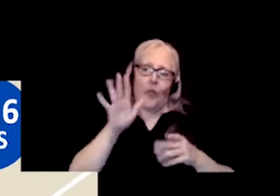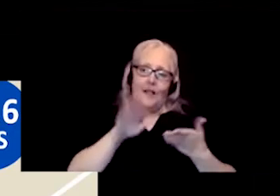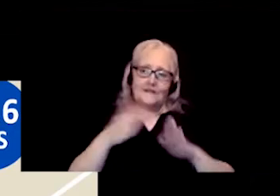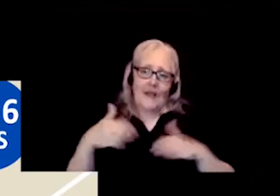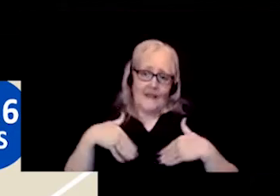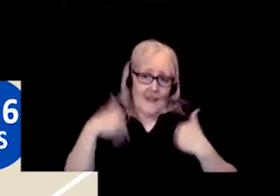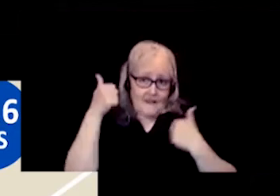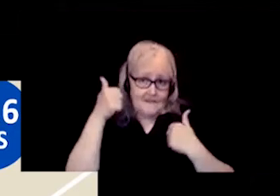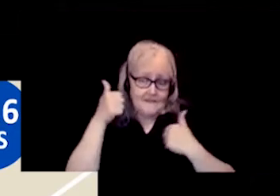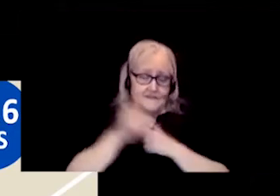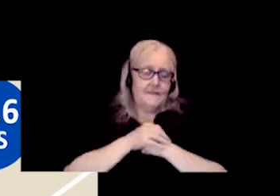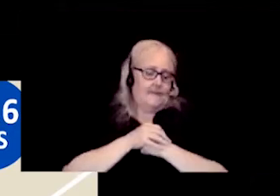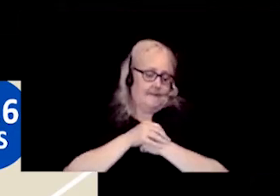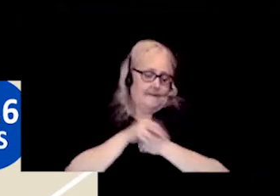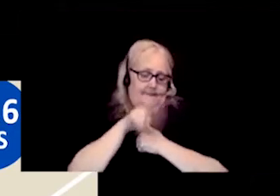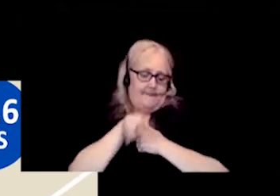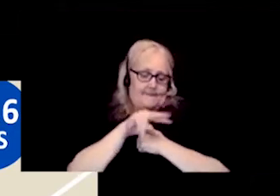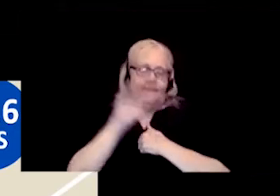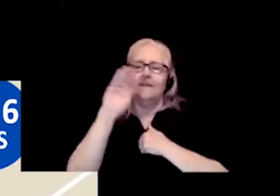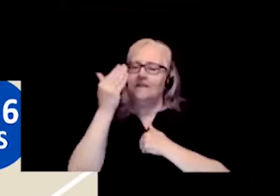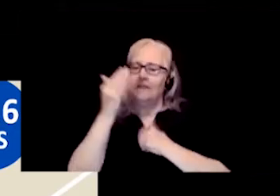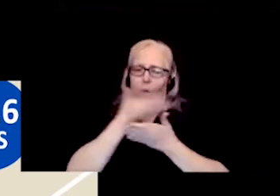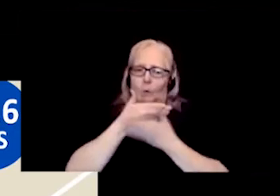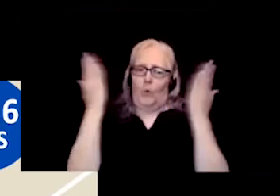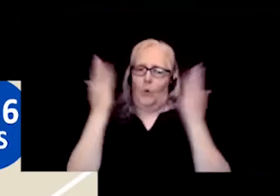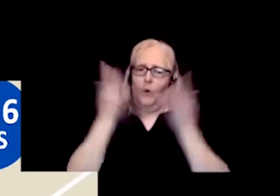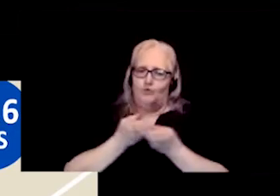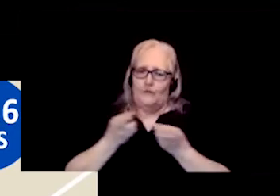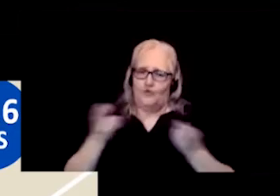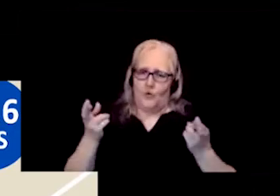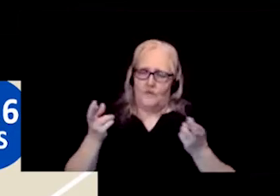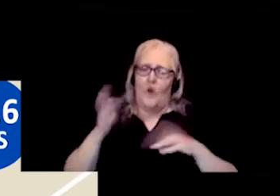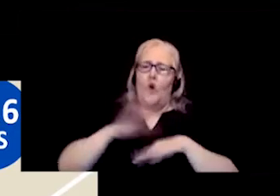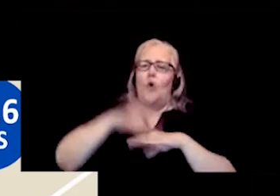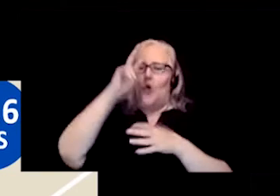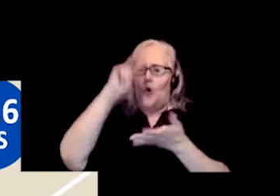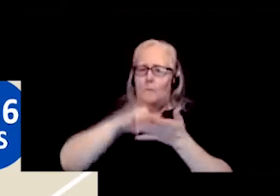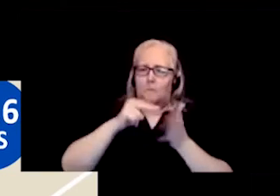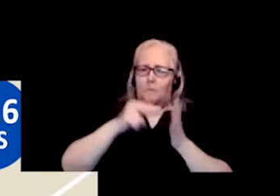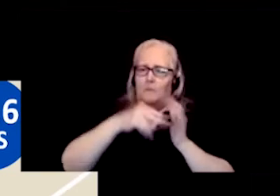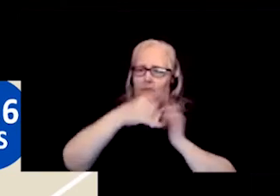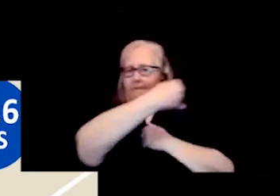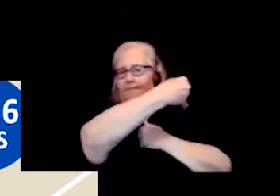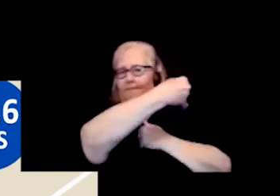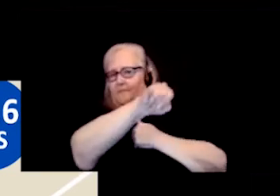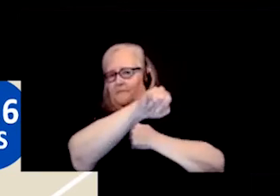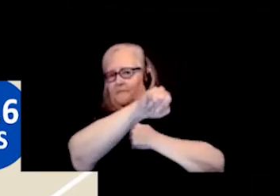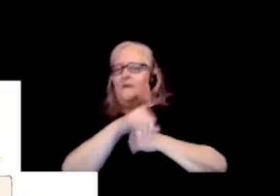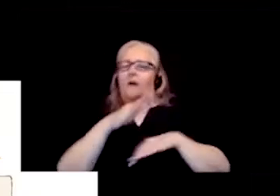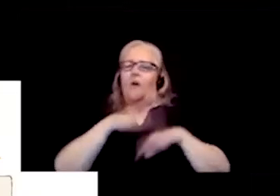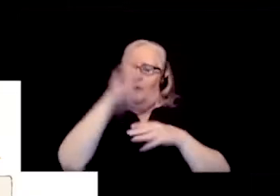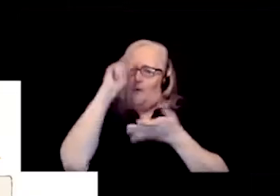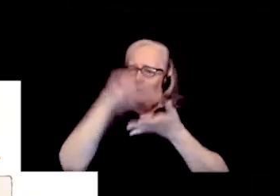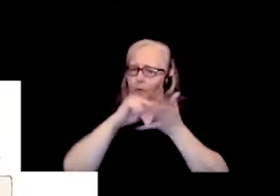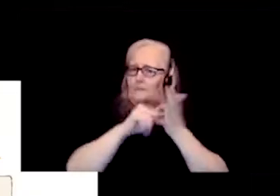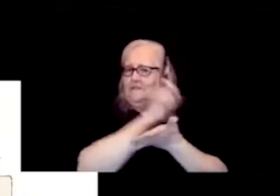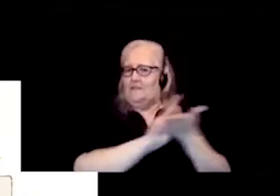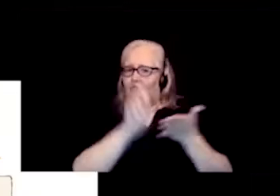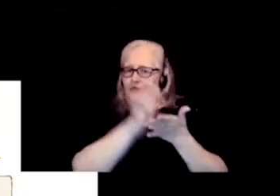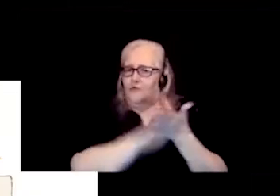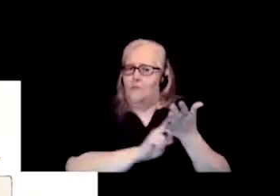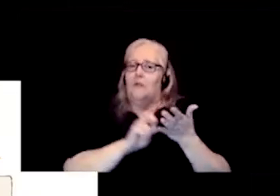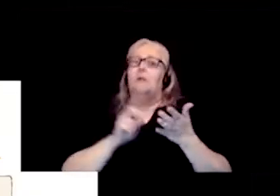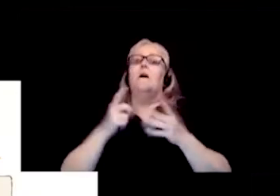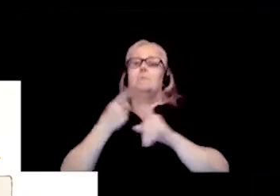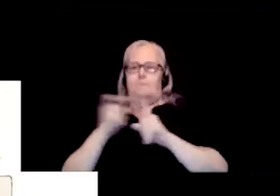intentionally starved of resources, intentionally redlined, intentionally discriminated because of policy.